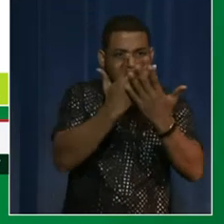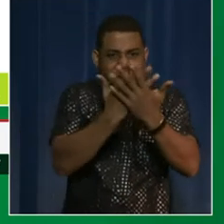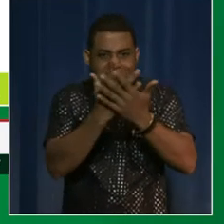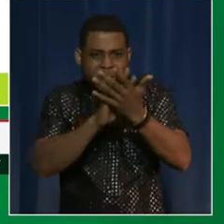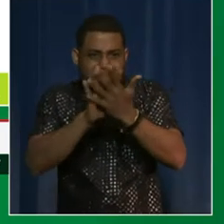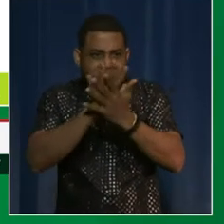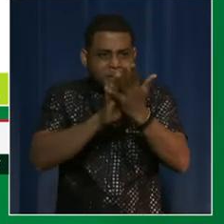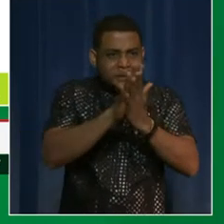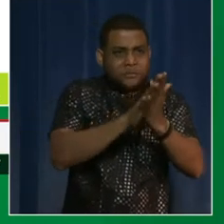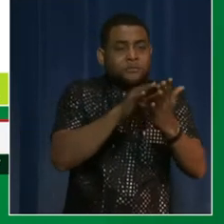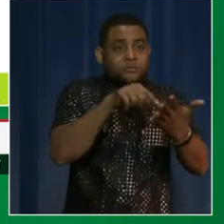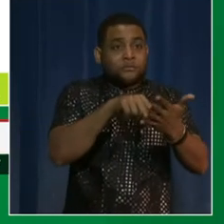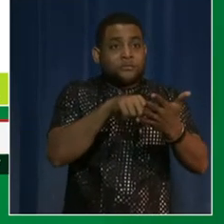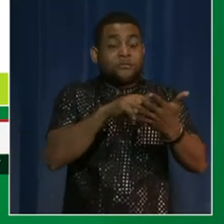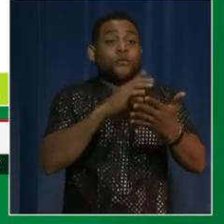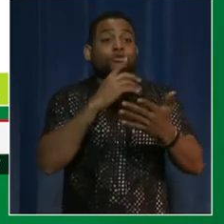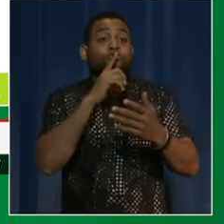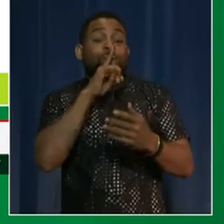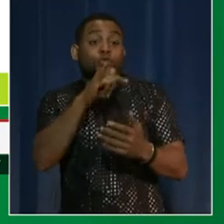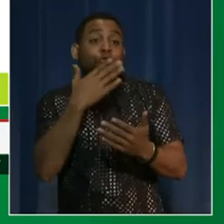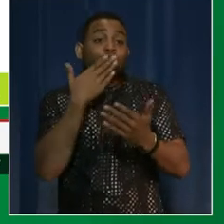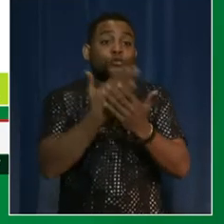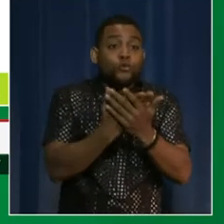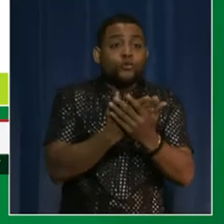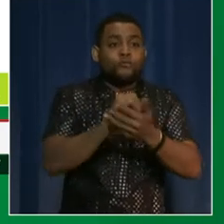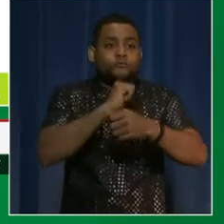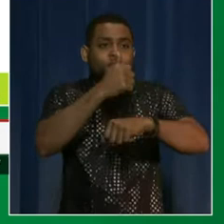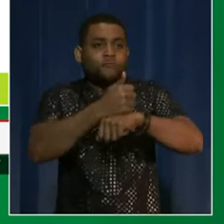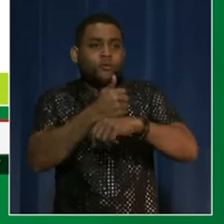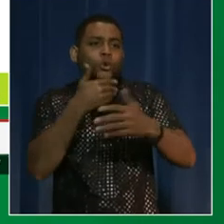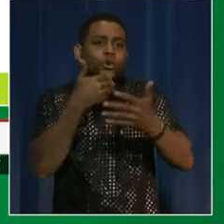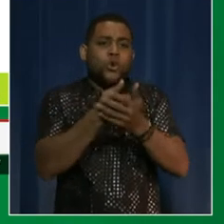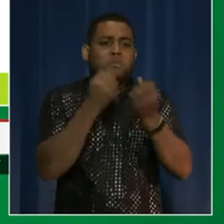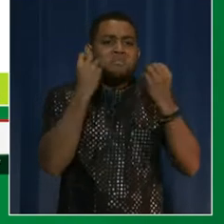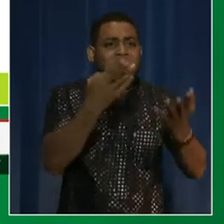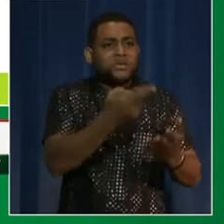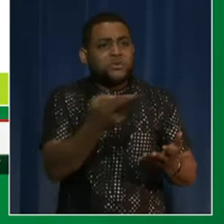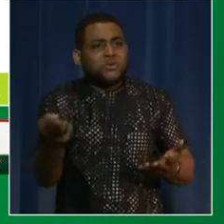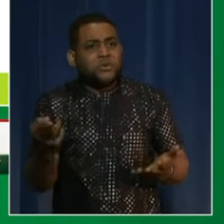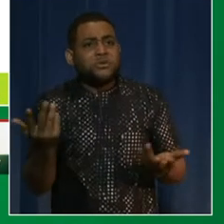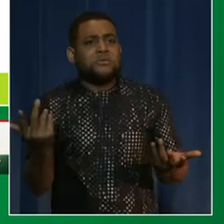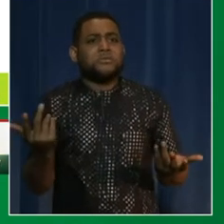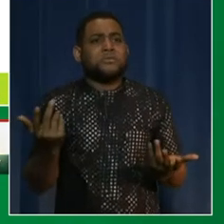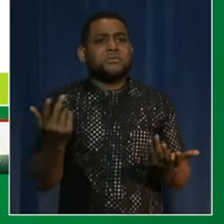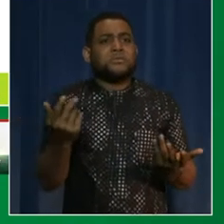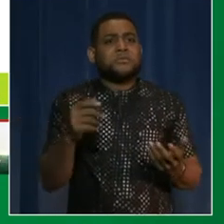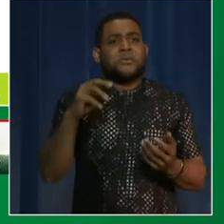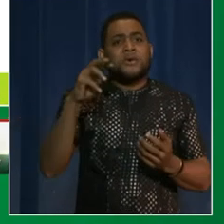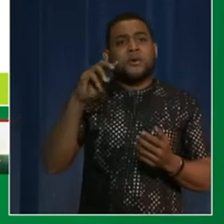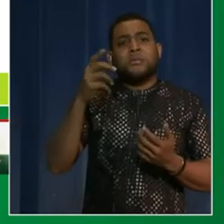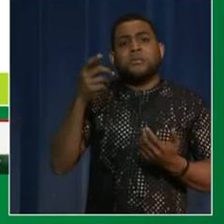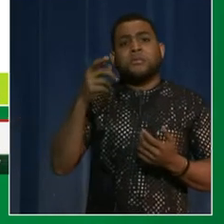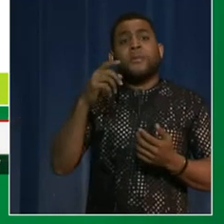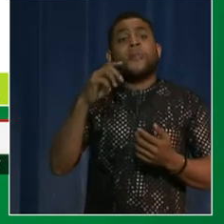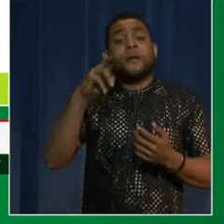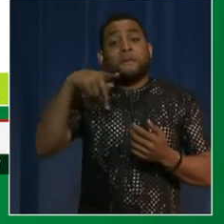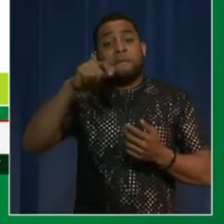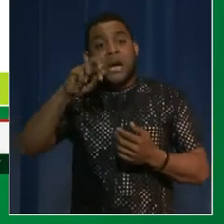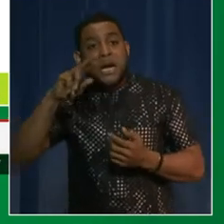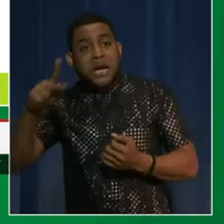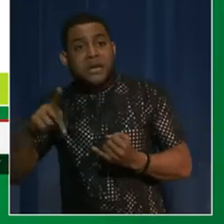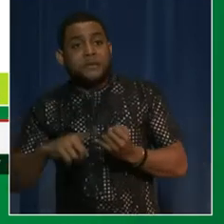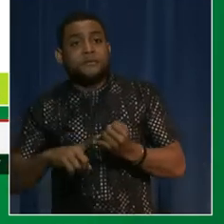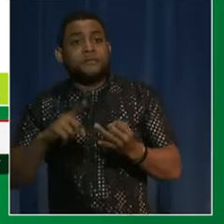situated and near a number of public amenities, including Marvin Gaye Park, Watts Branch Trail, and H.D. Woodson High